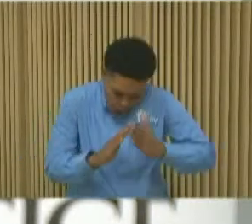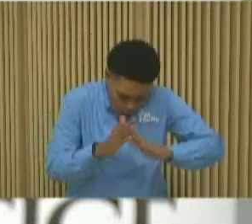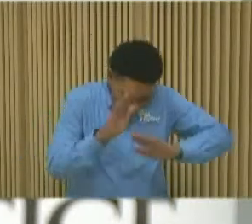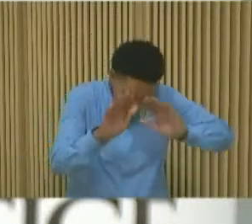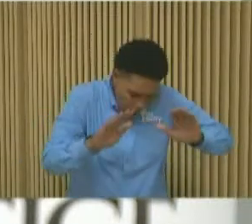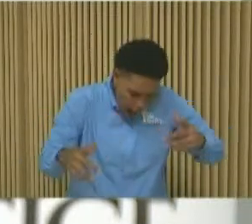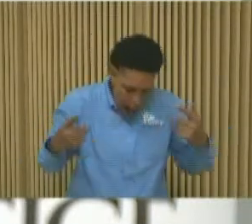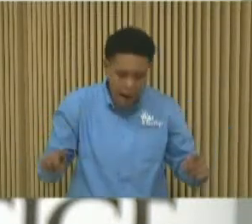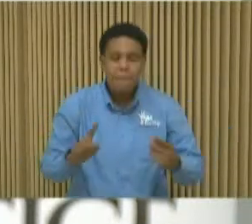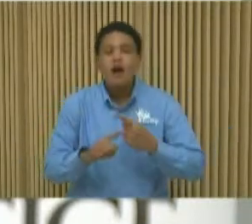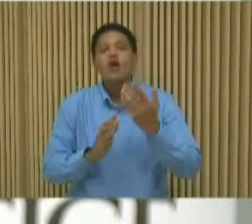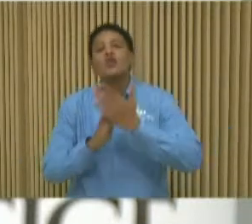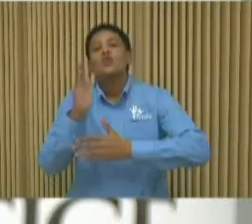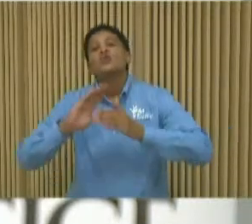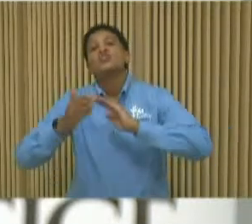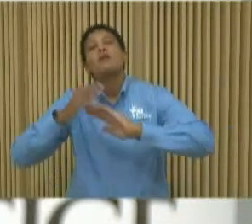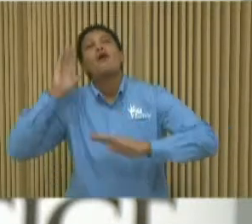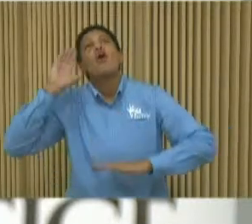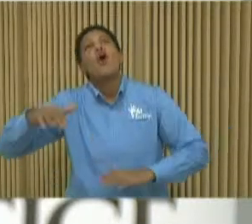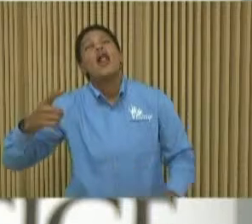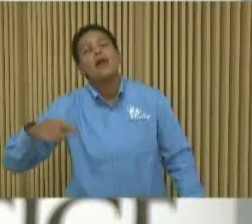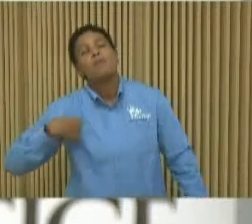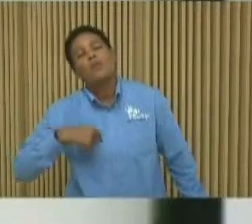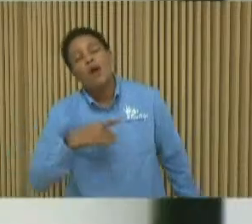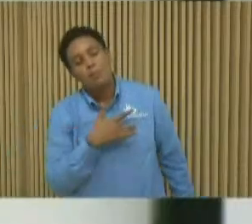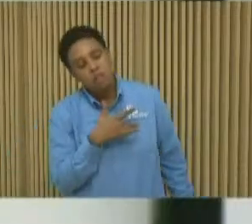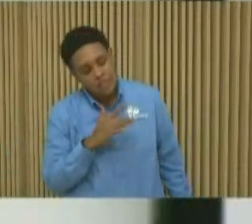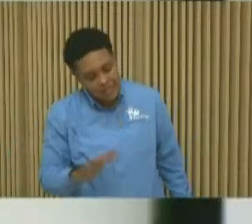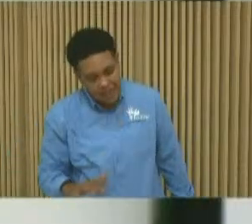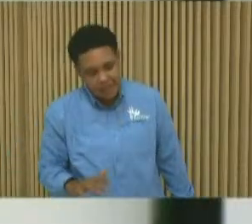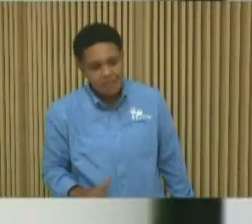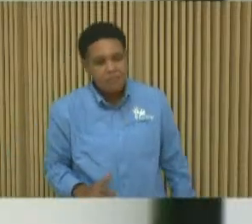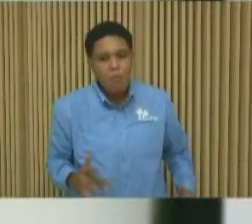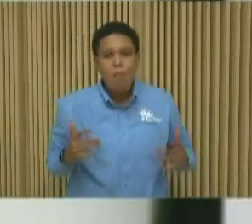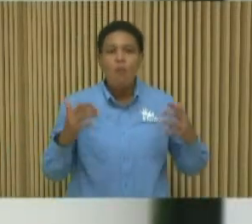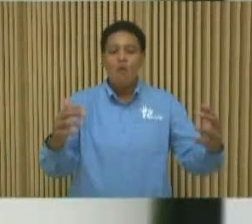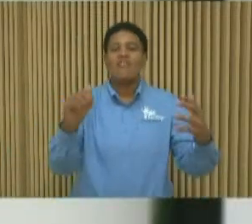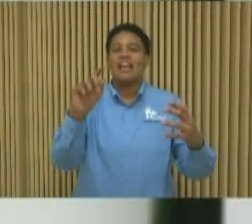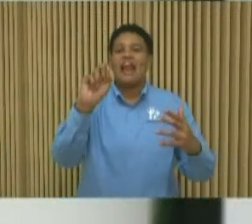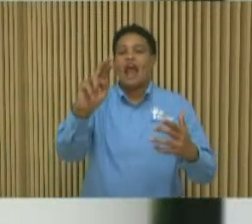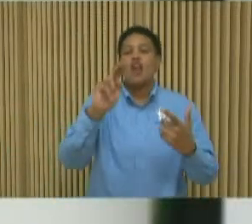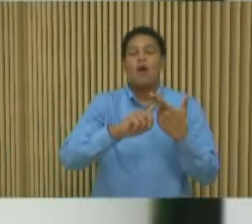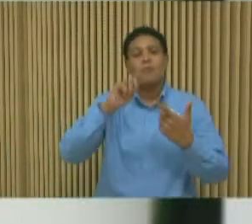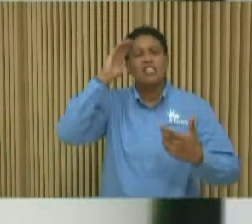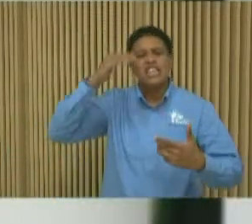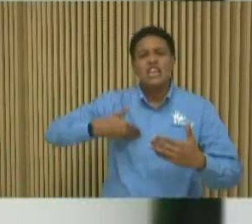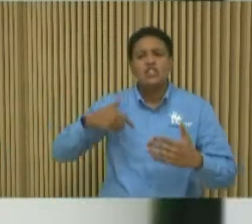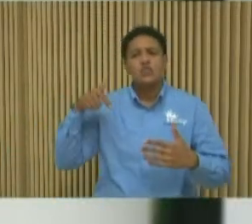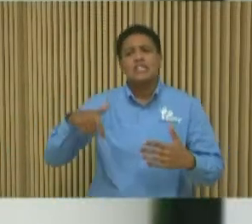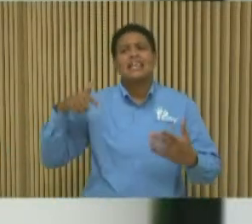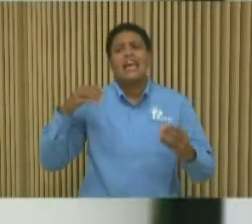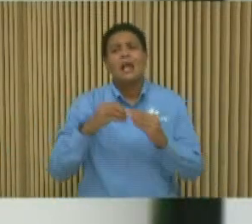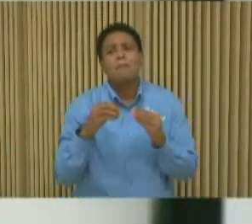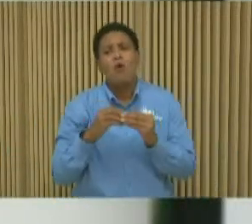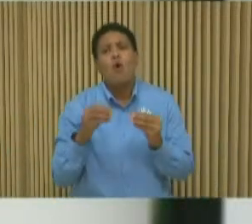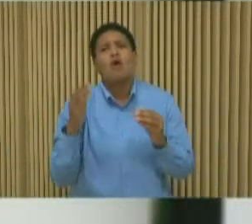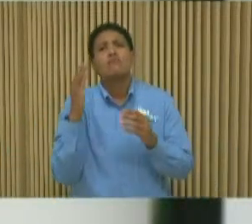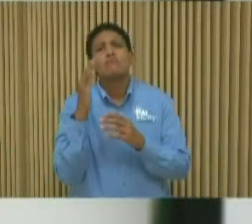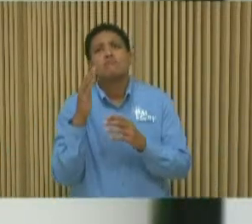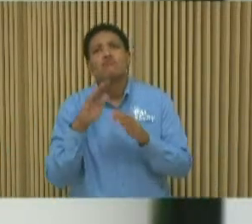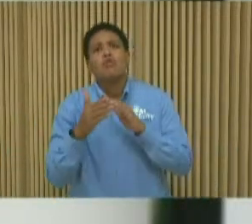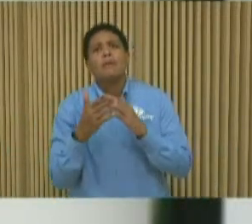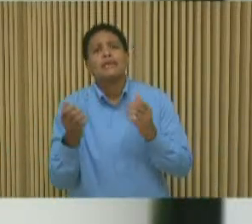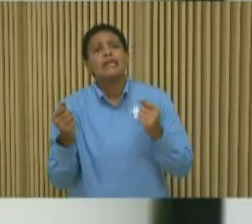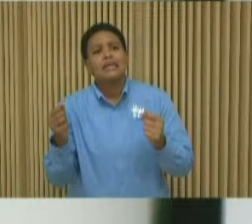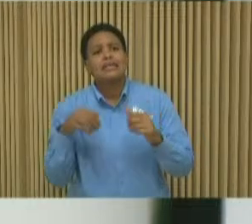and through the entire Jamaica. And we appreciate it. Moving ADR and introducing it in more aspects to